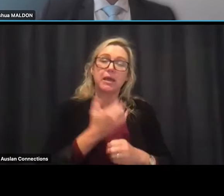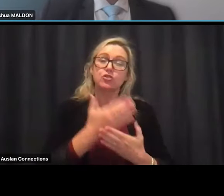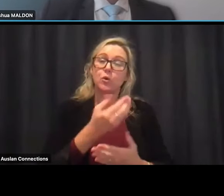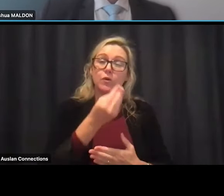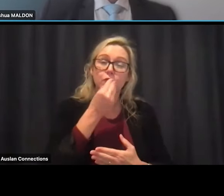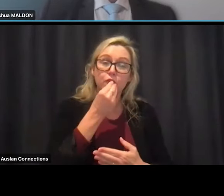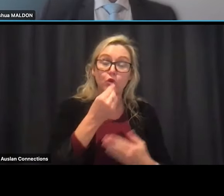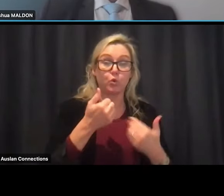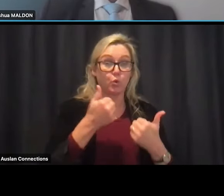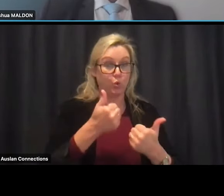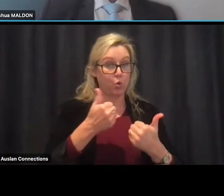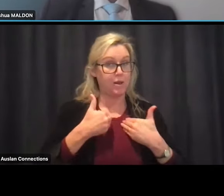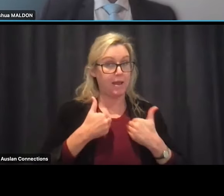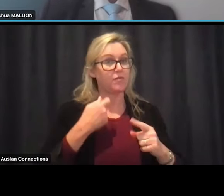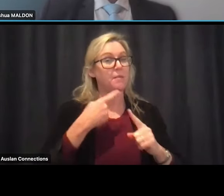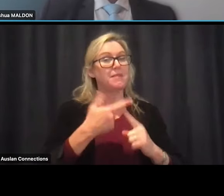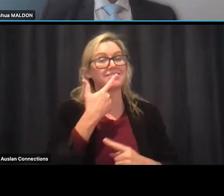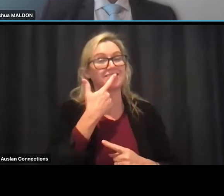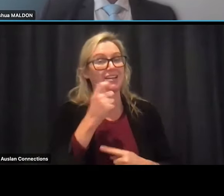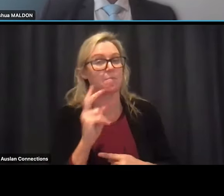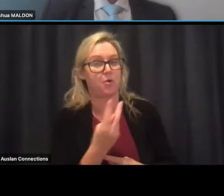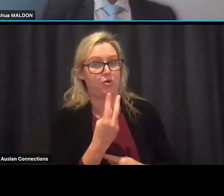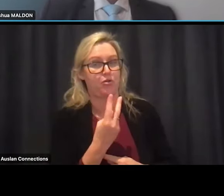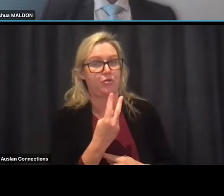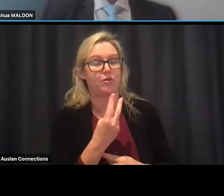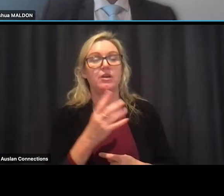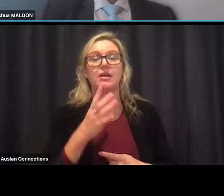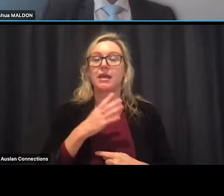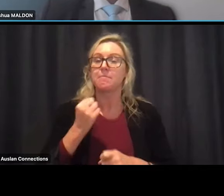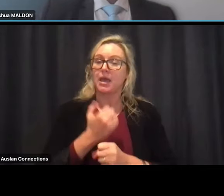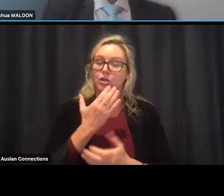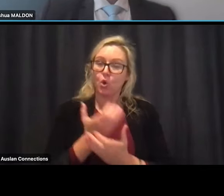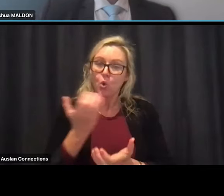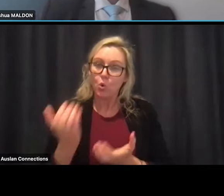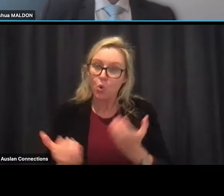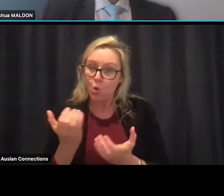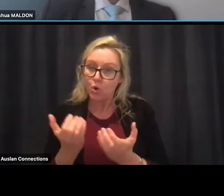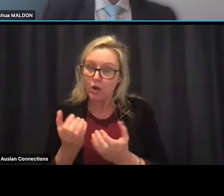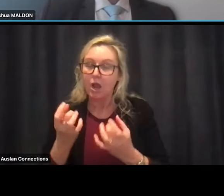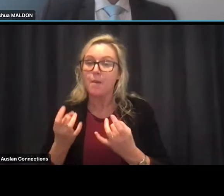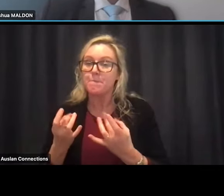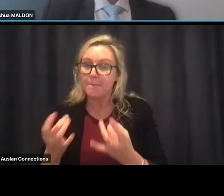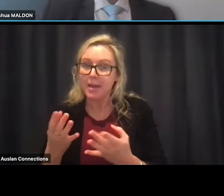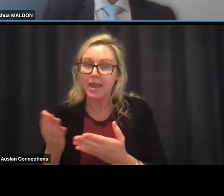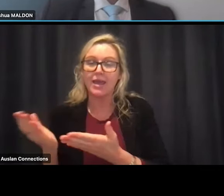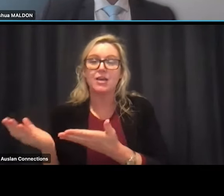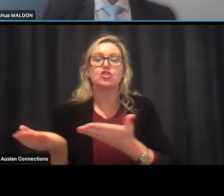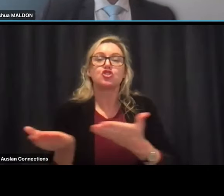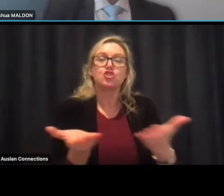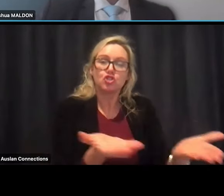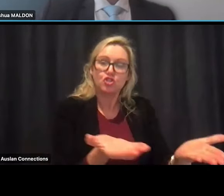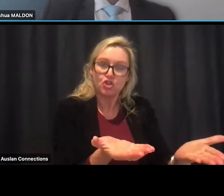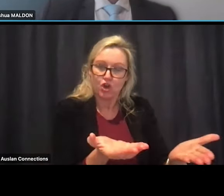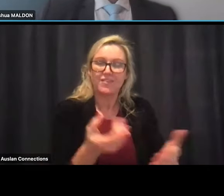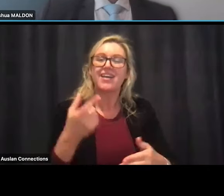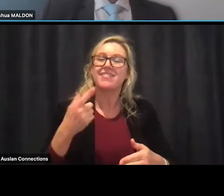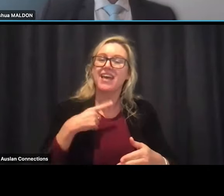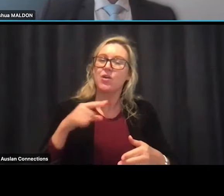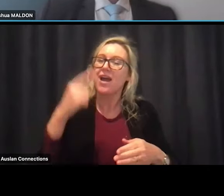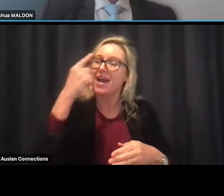as nutritious. It needs to be cooked, prepared and served by someone, and this is where the collection of hours comes into